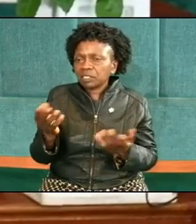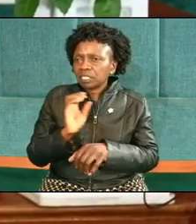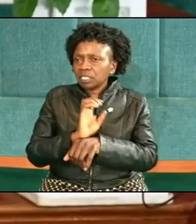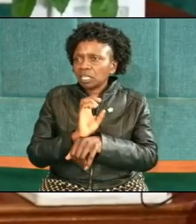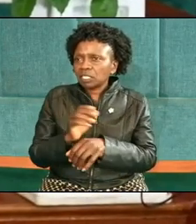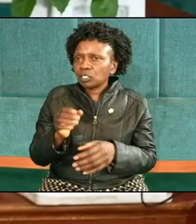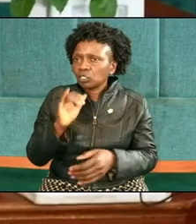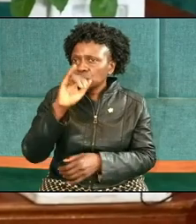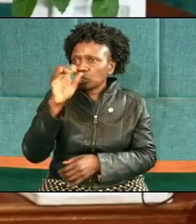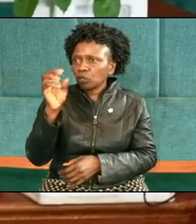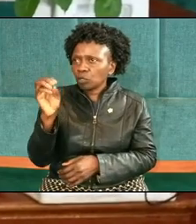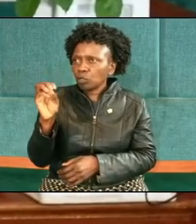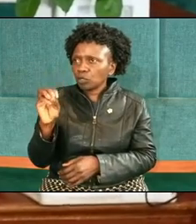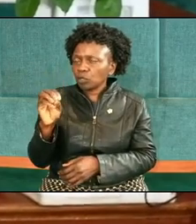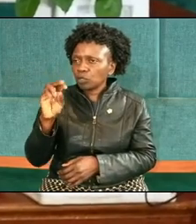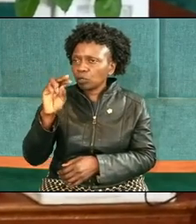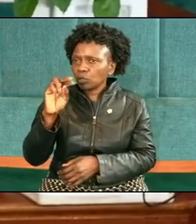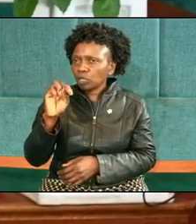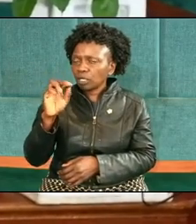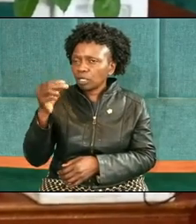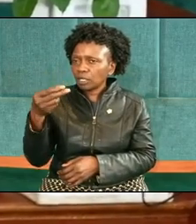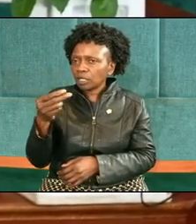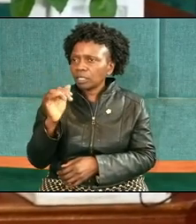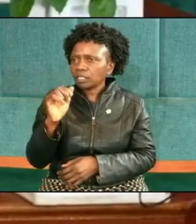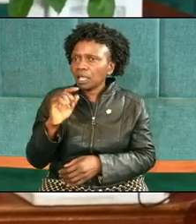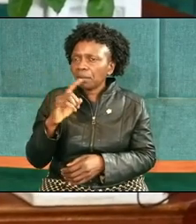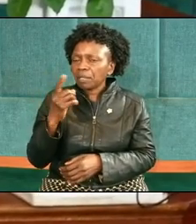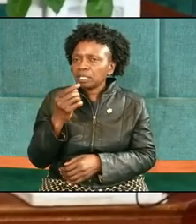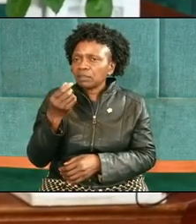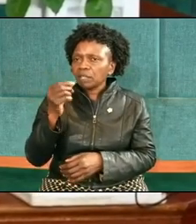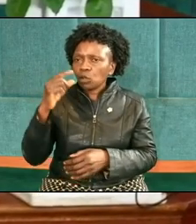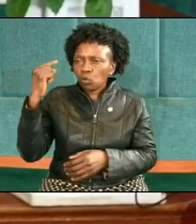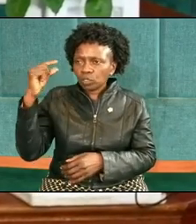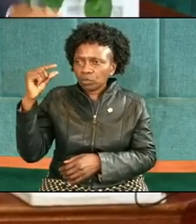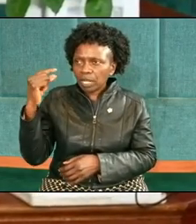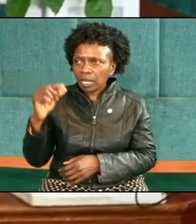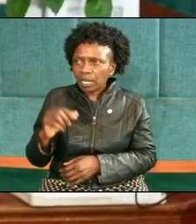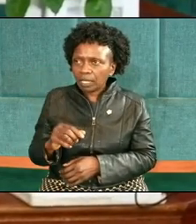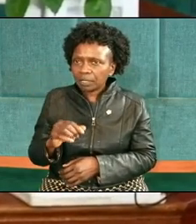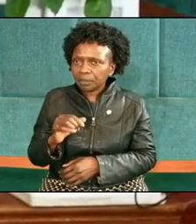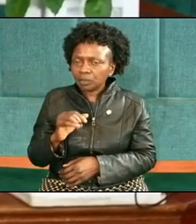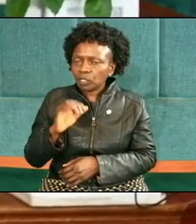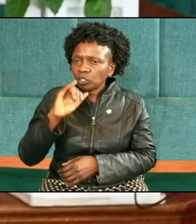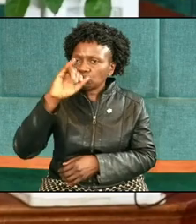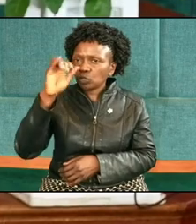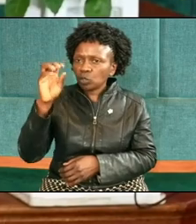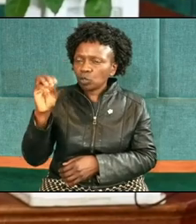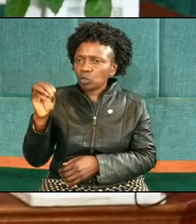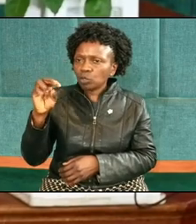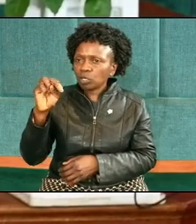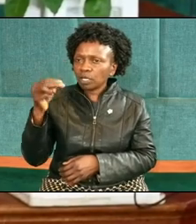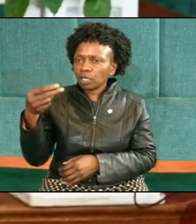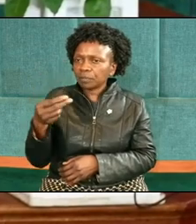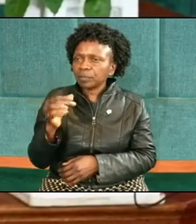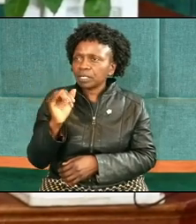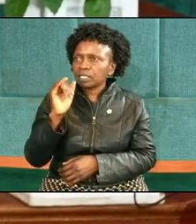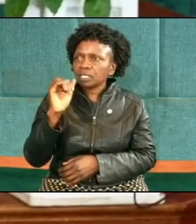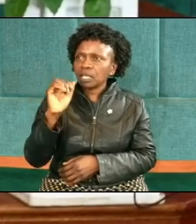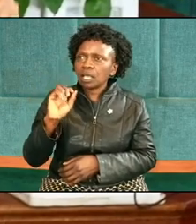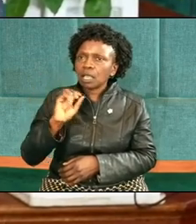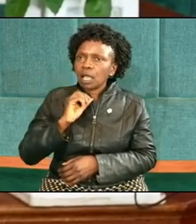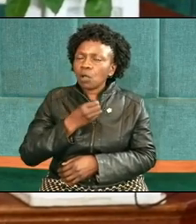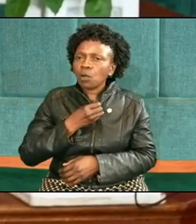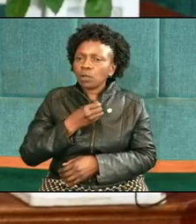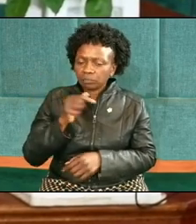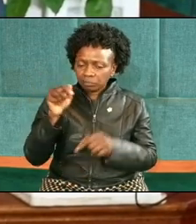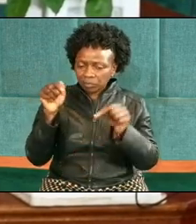Jonah is a minister of the gospel. Jonah is an ordained